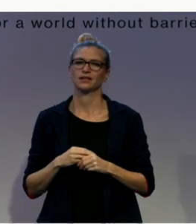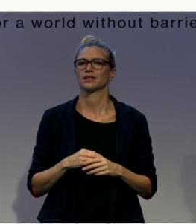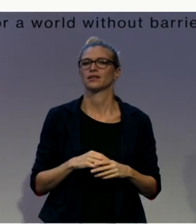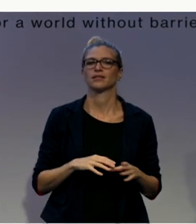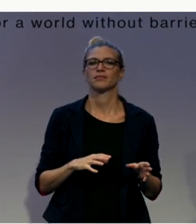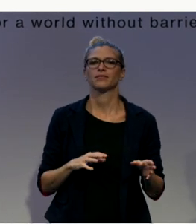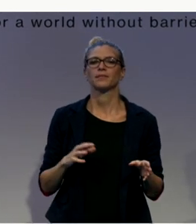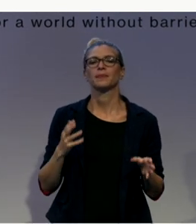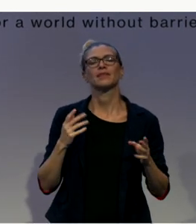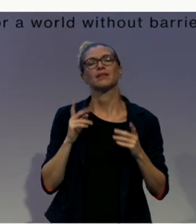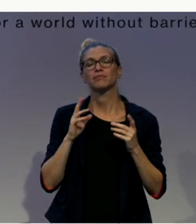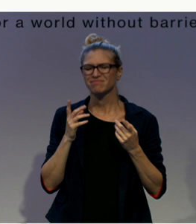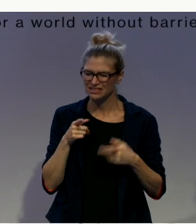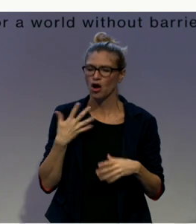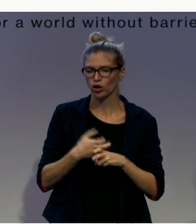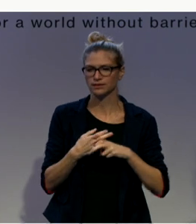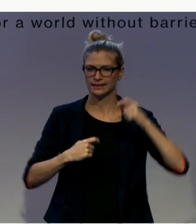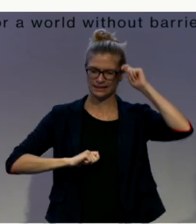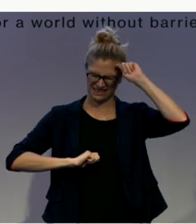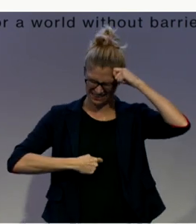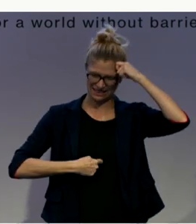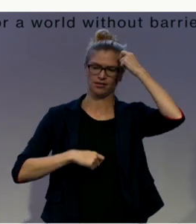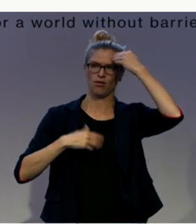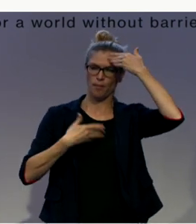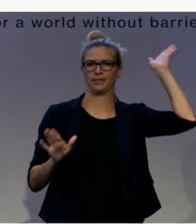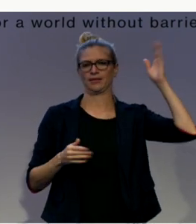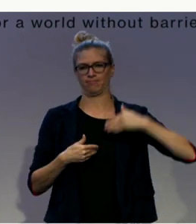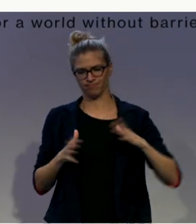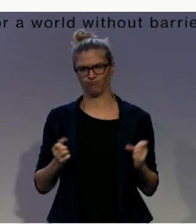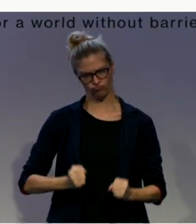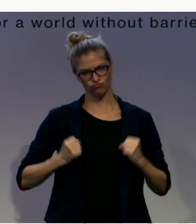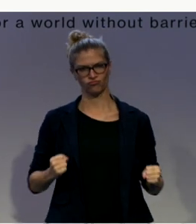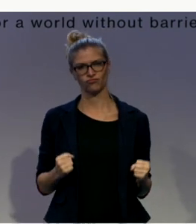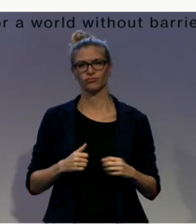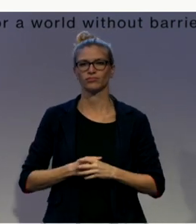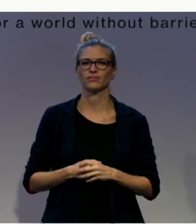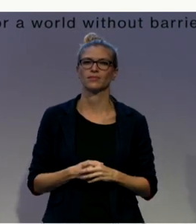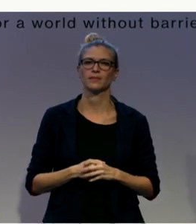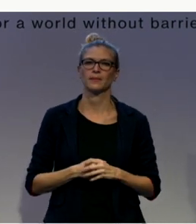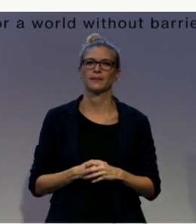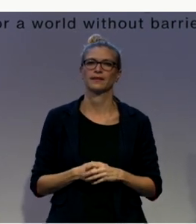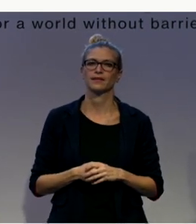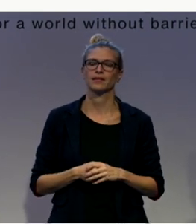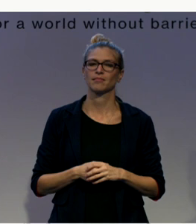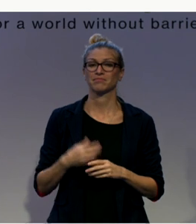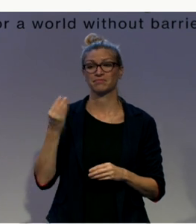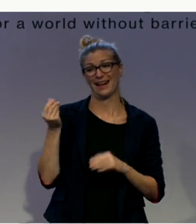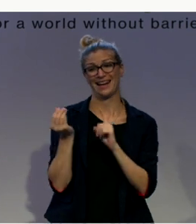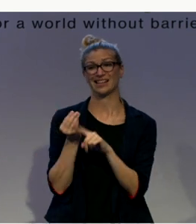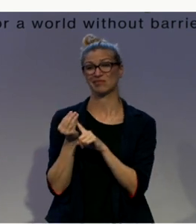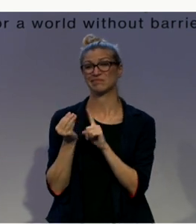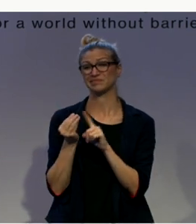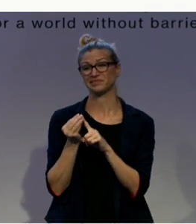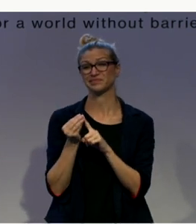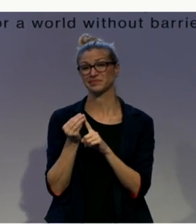mean, in my personal opinion, money comes. whatever technical things, all